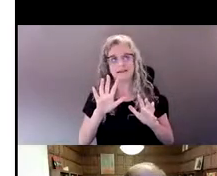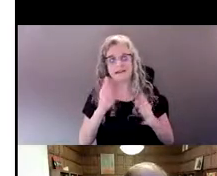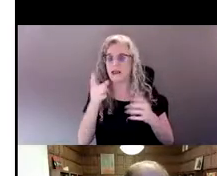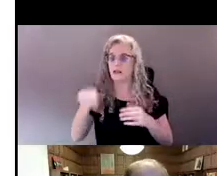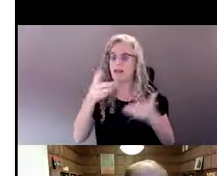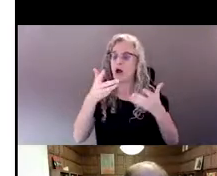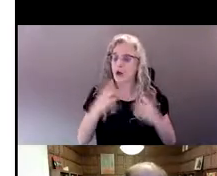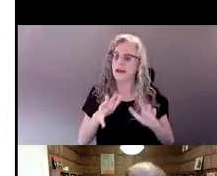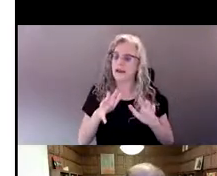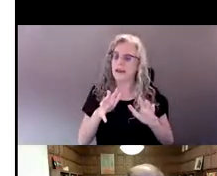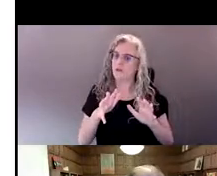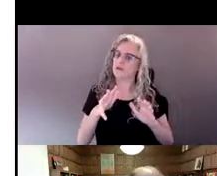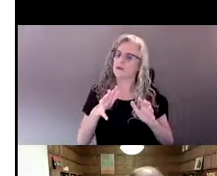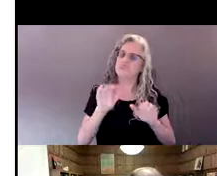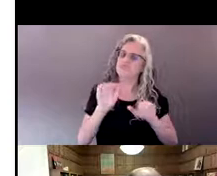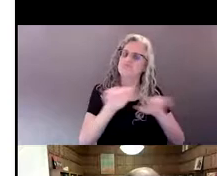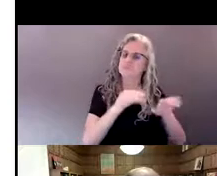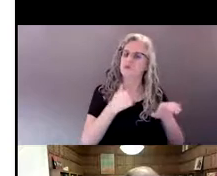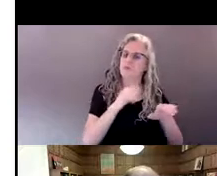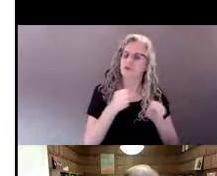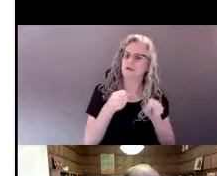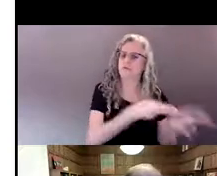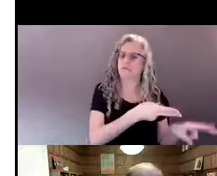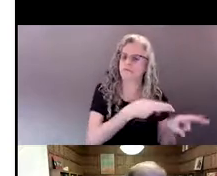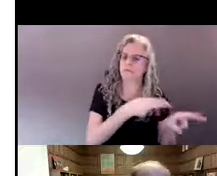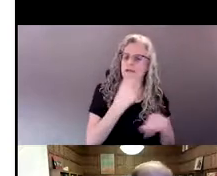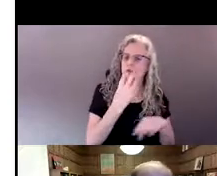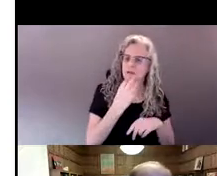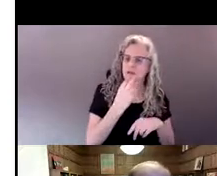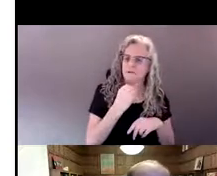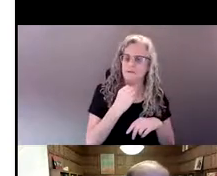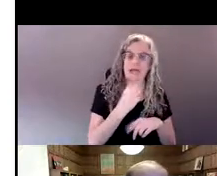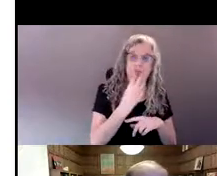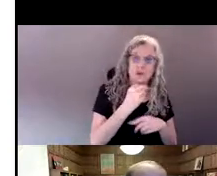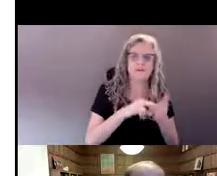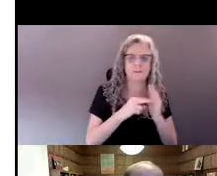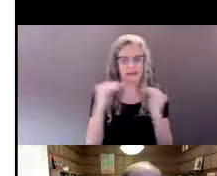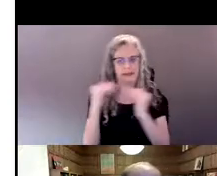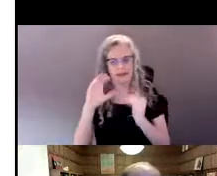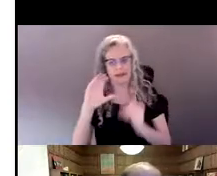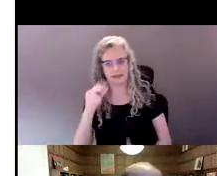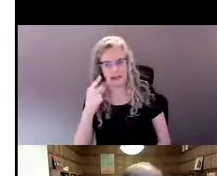should overcome Judaism, and that in this case, capitalism is Judaism.